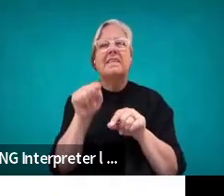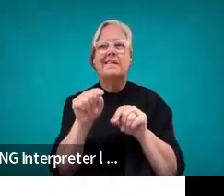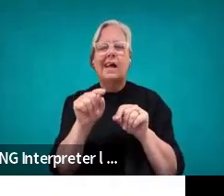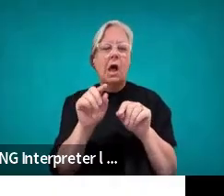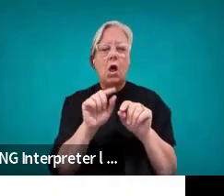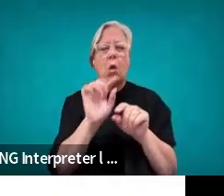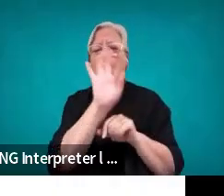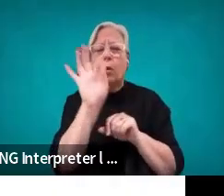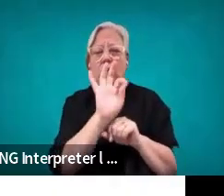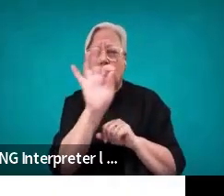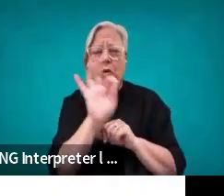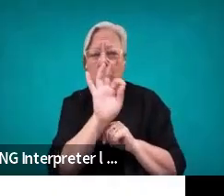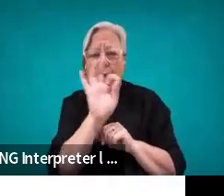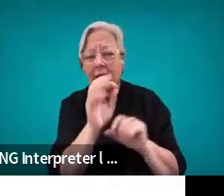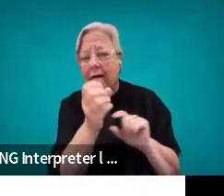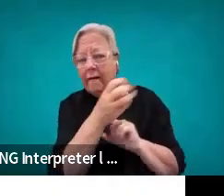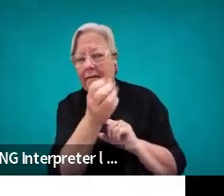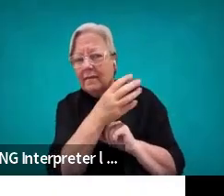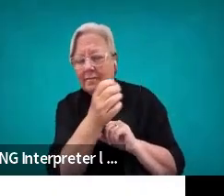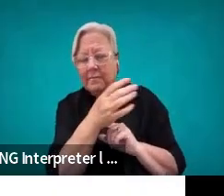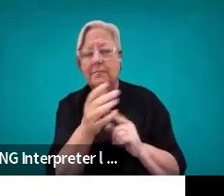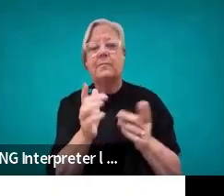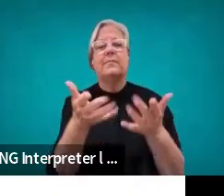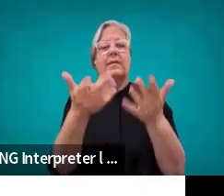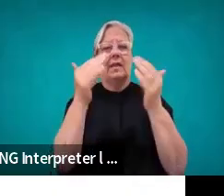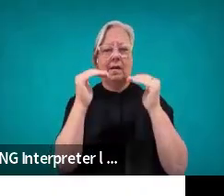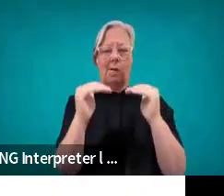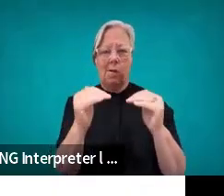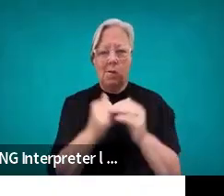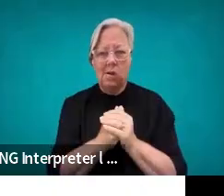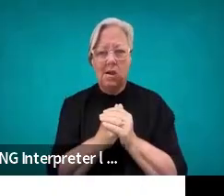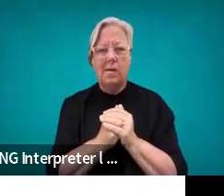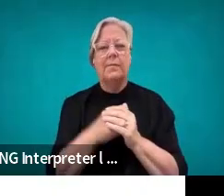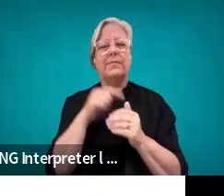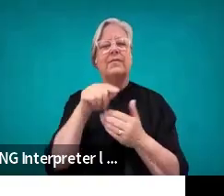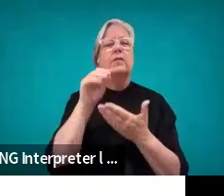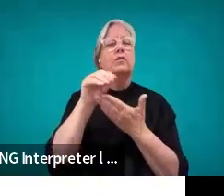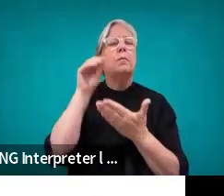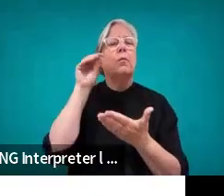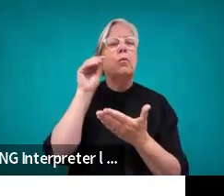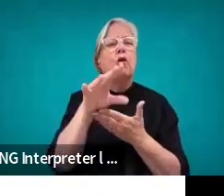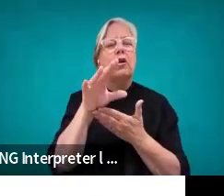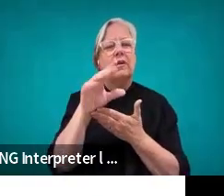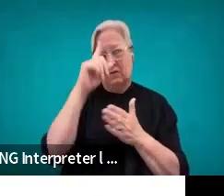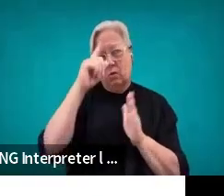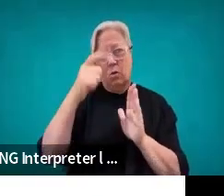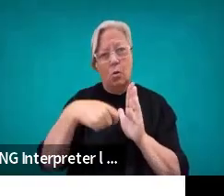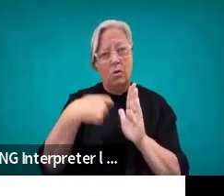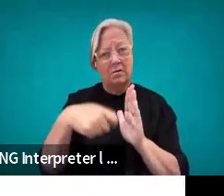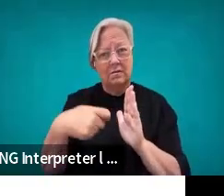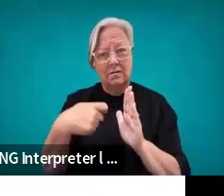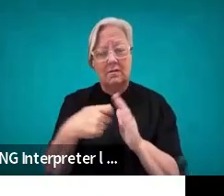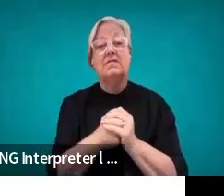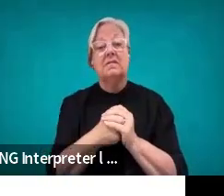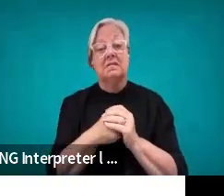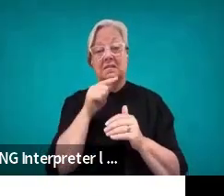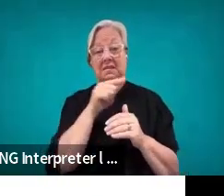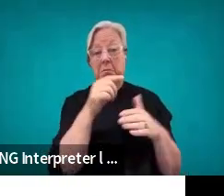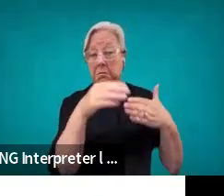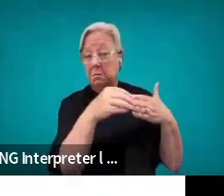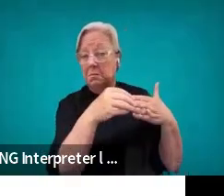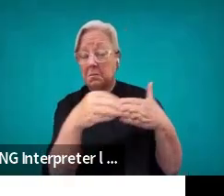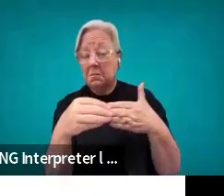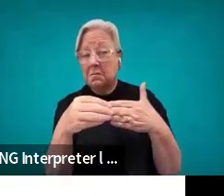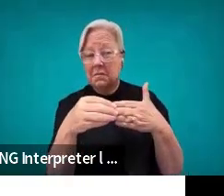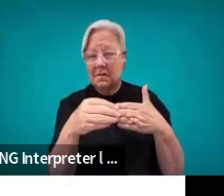all. Next, we will move on to our Spotlight Initiative colleagues. They will guide us today through PMER